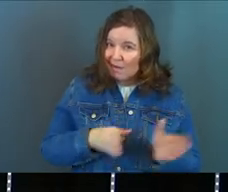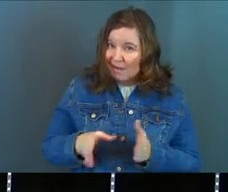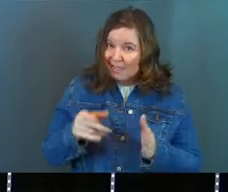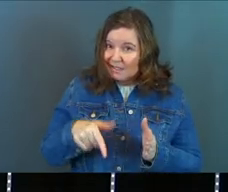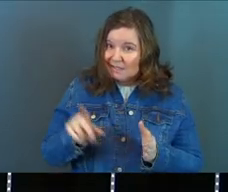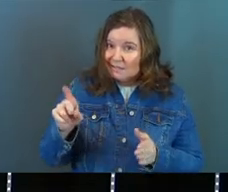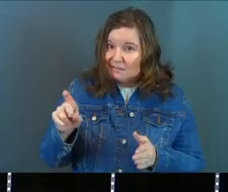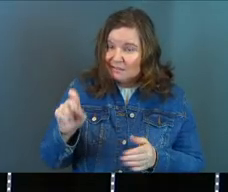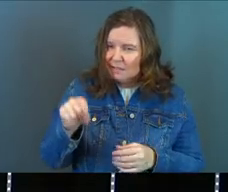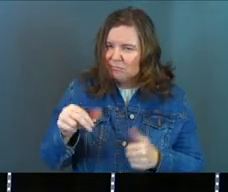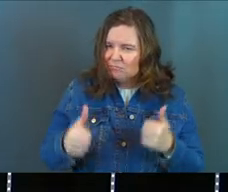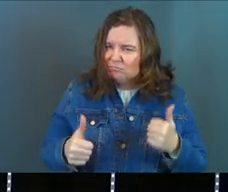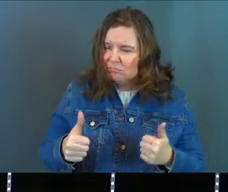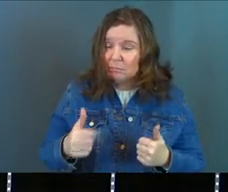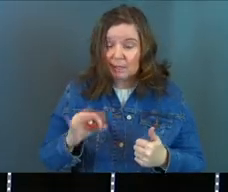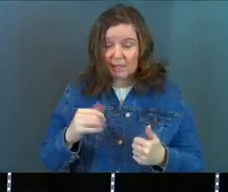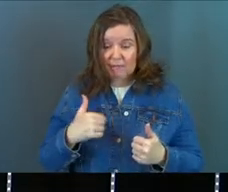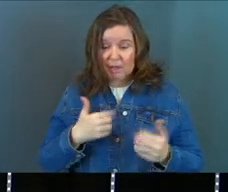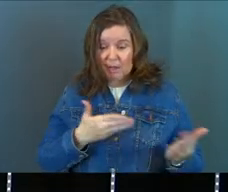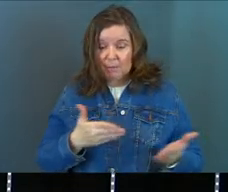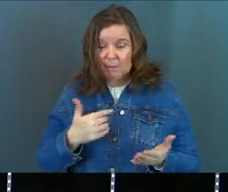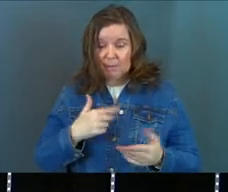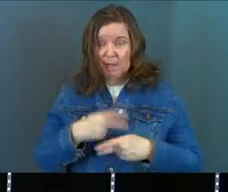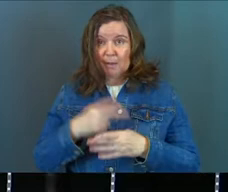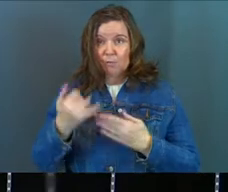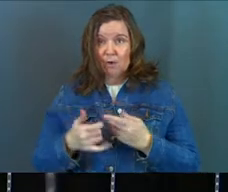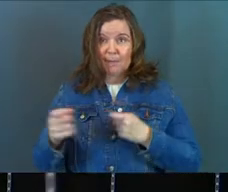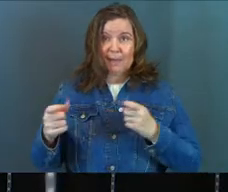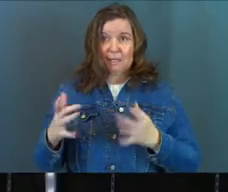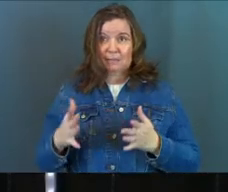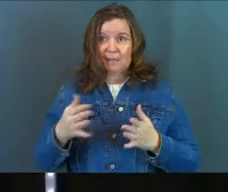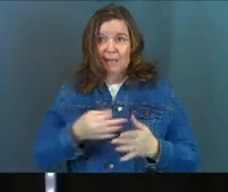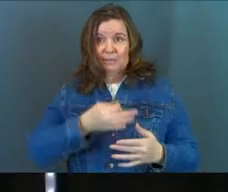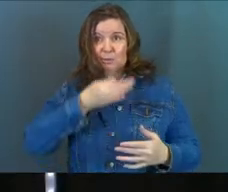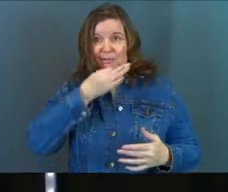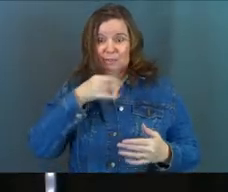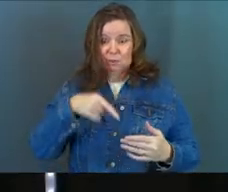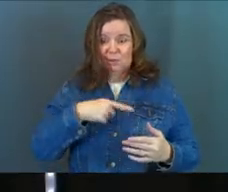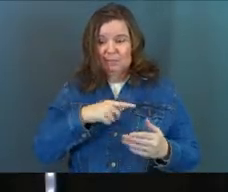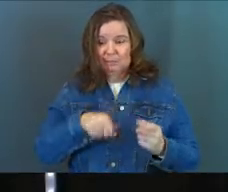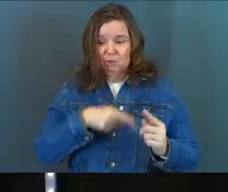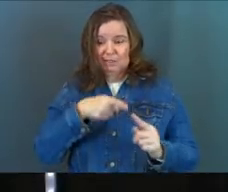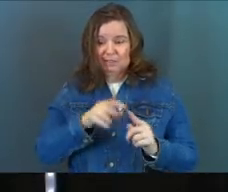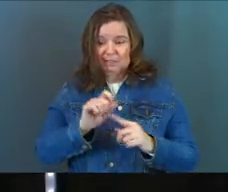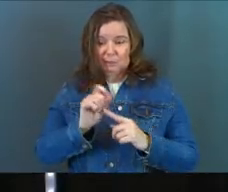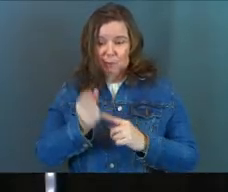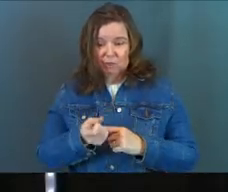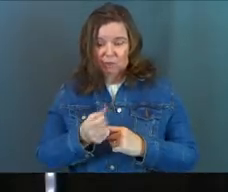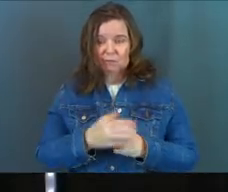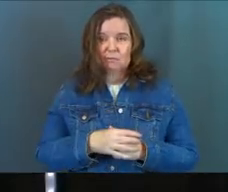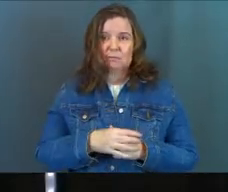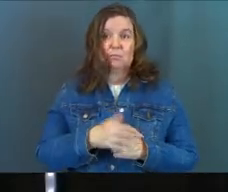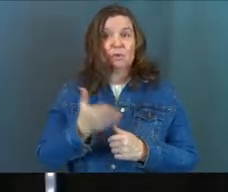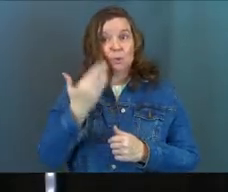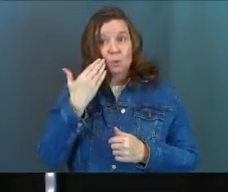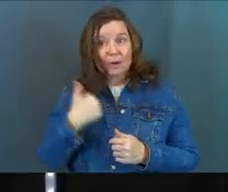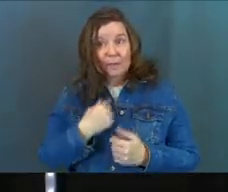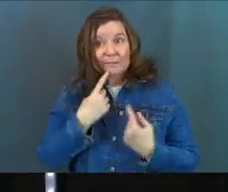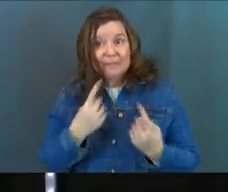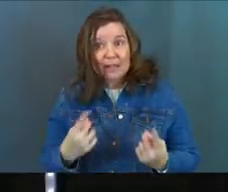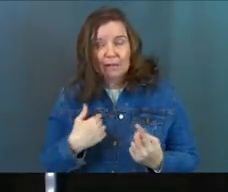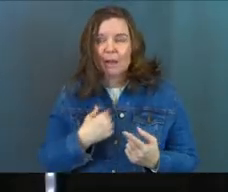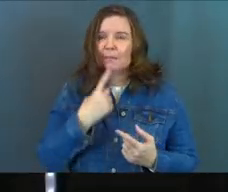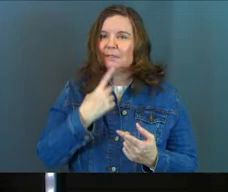thing? Like, if I bring my project management expertise to this particular situation, you know what I'm